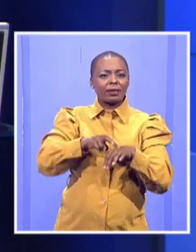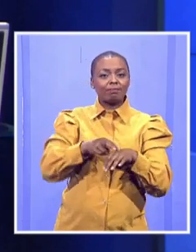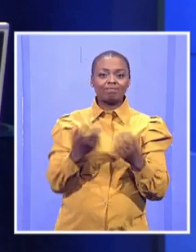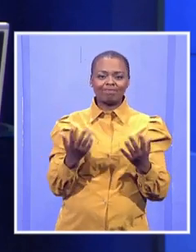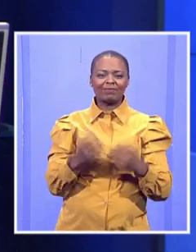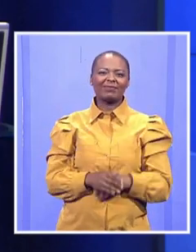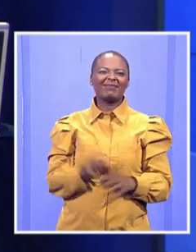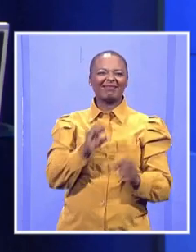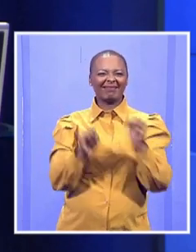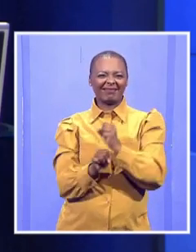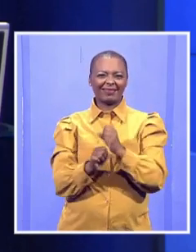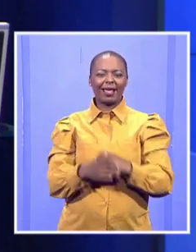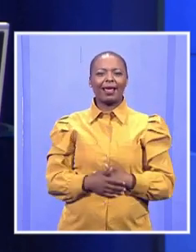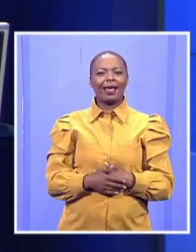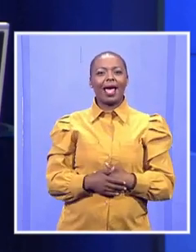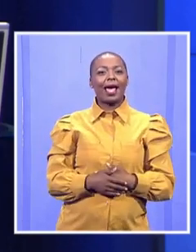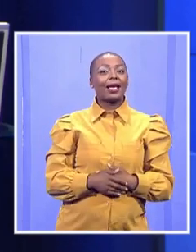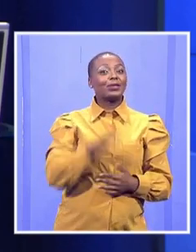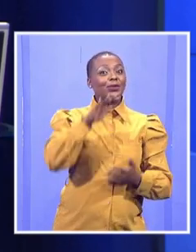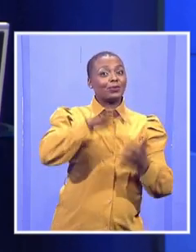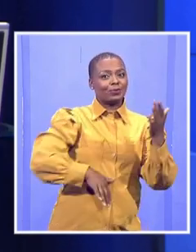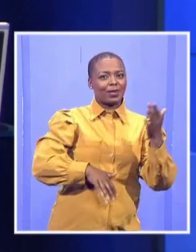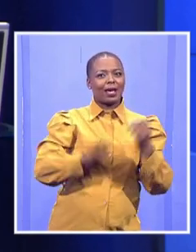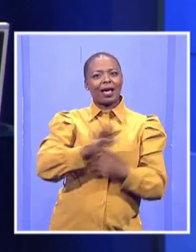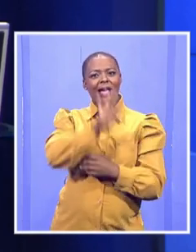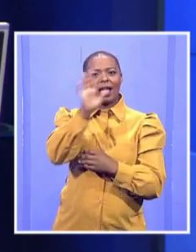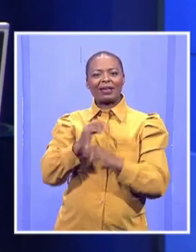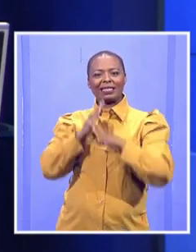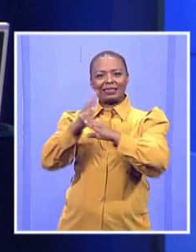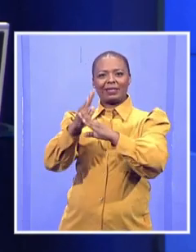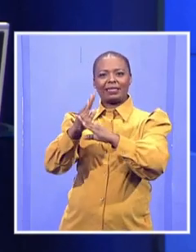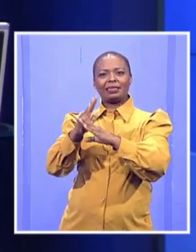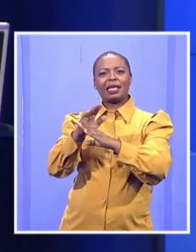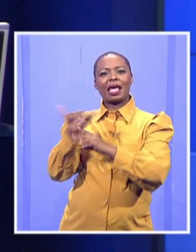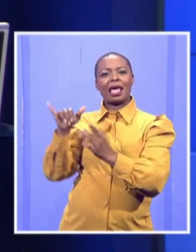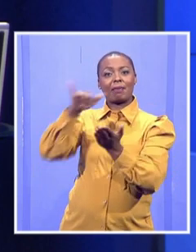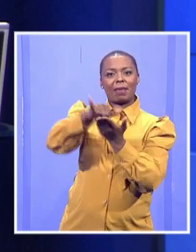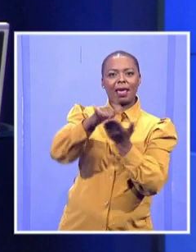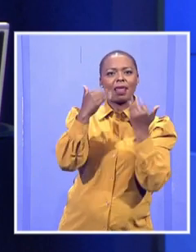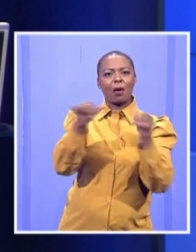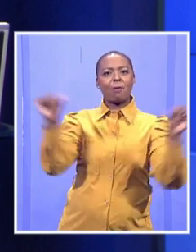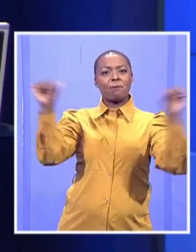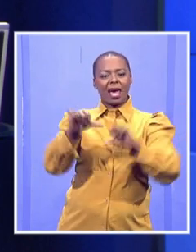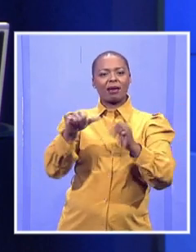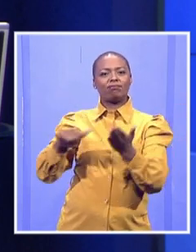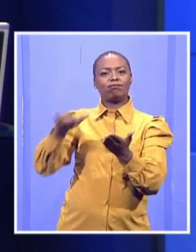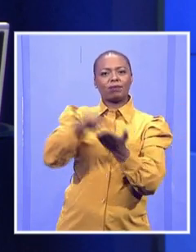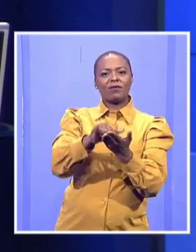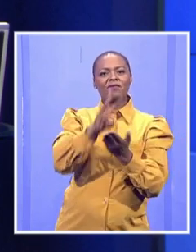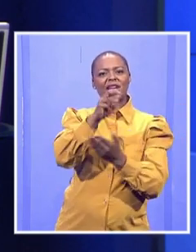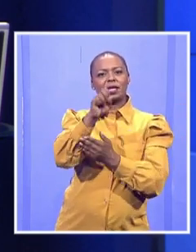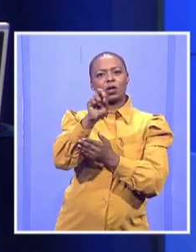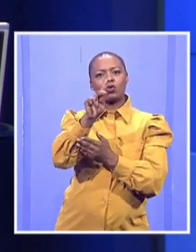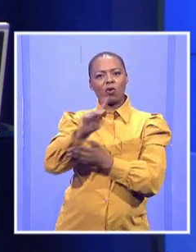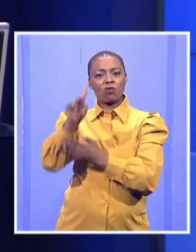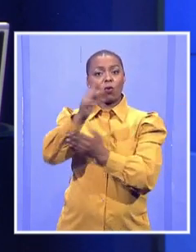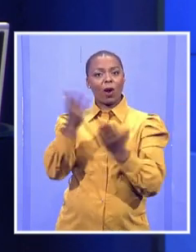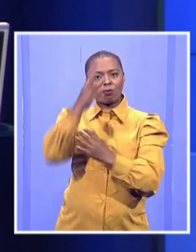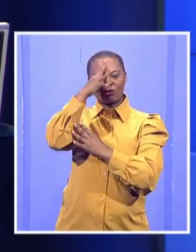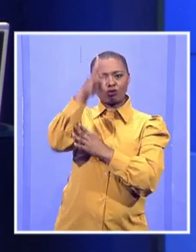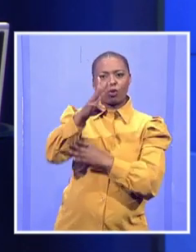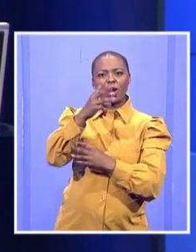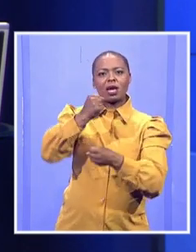Okay, we take you to the story now. The Africa Aerospace and Defence Air Show has returned to the Air Force Base Waterkloof in Pretoria after a